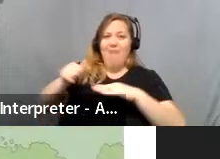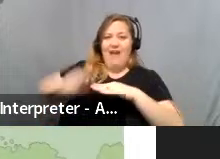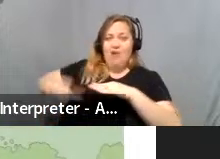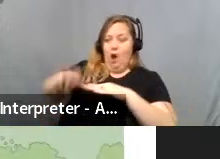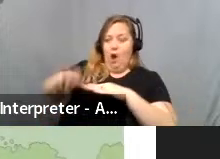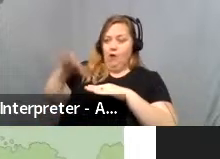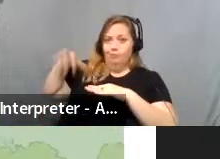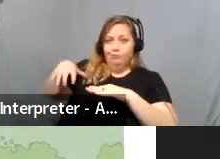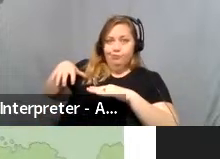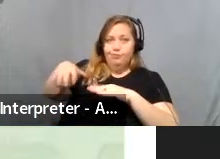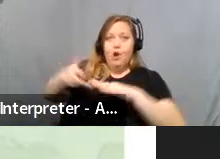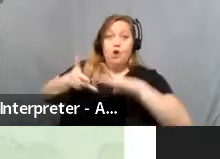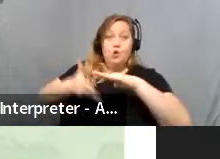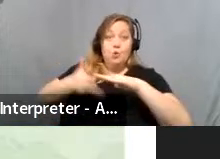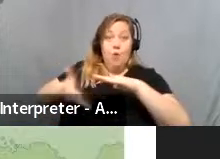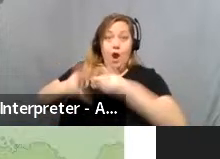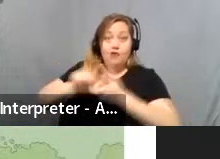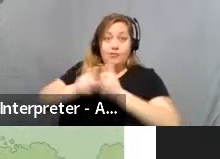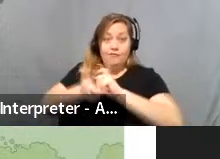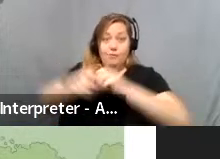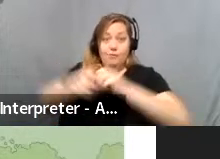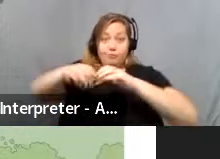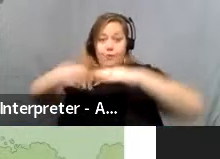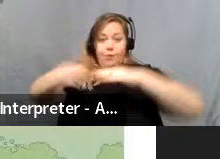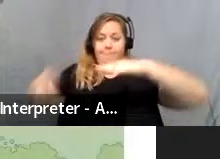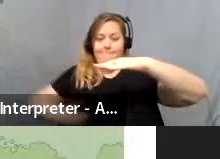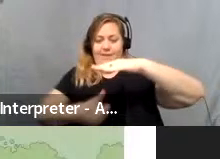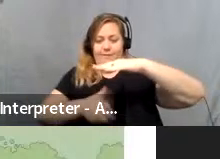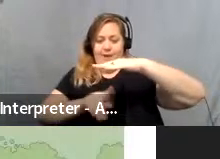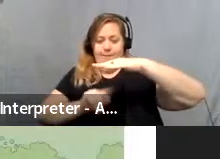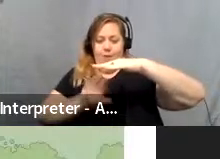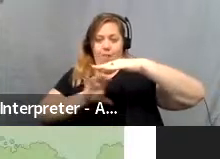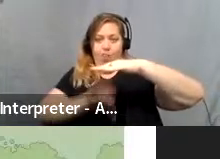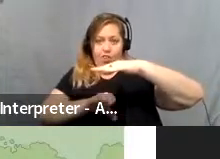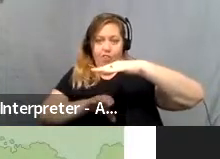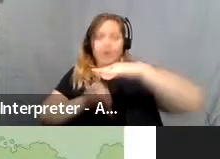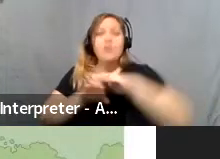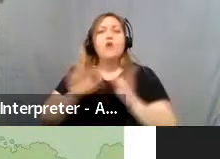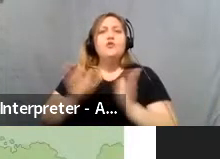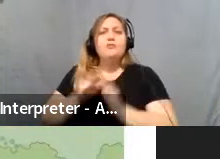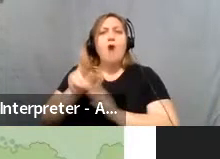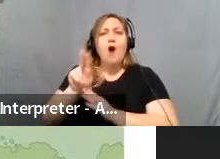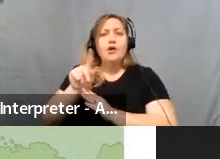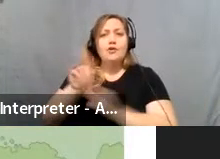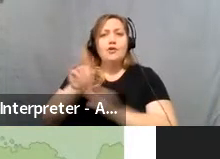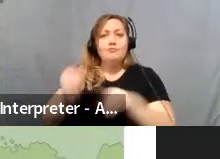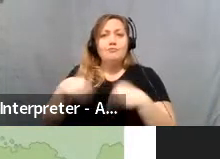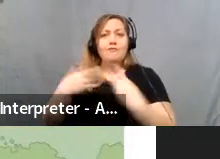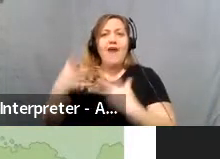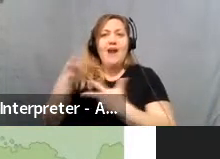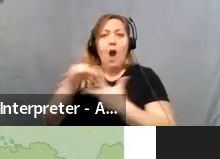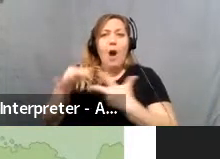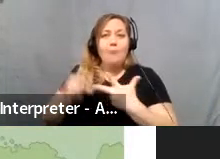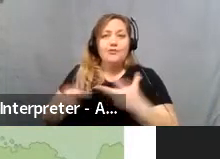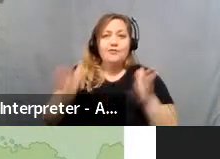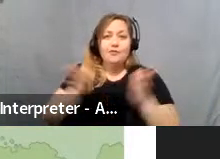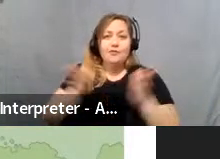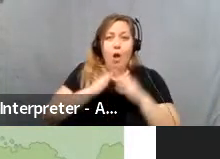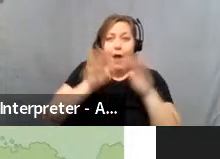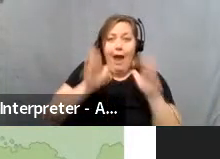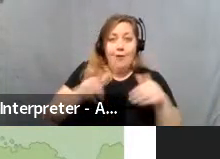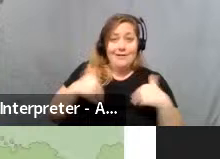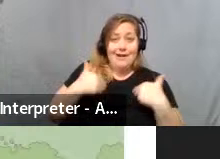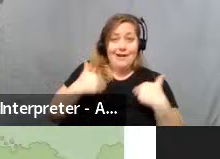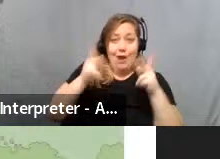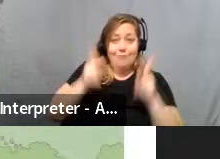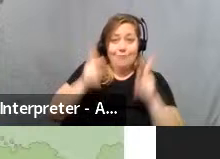garage conversions, and basement apartments. These small units will provide important housing options for small households, like a young person